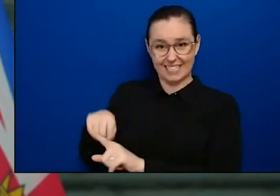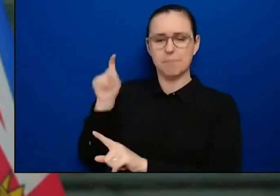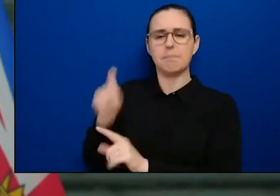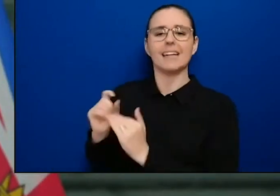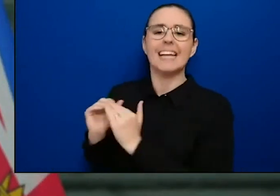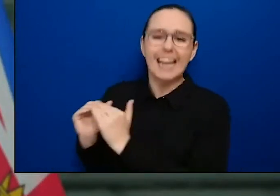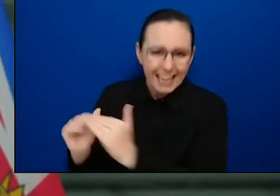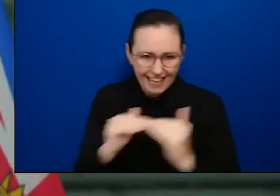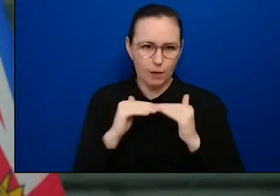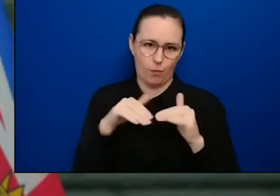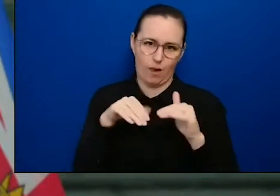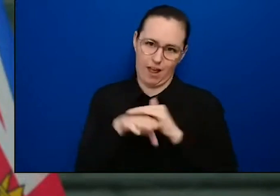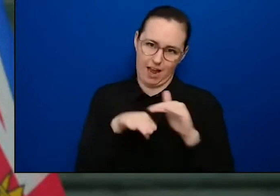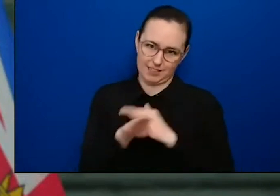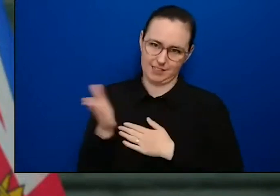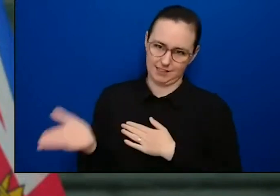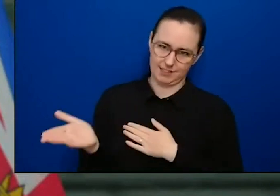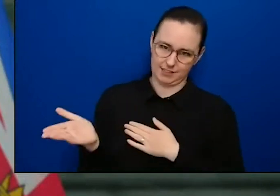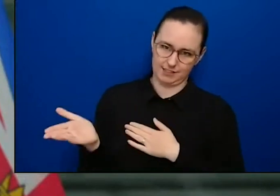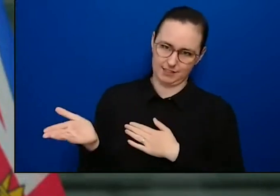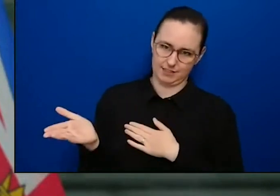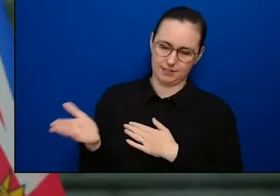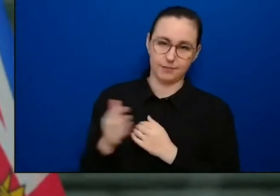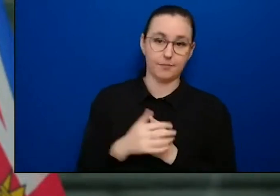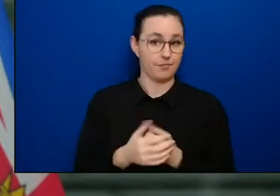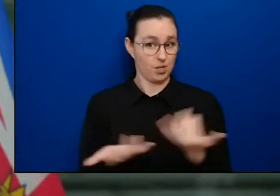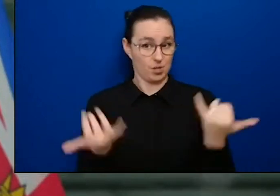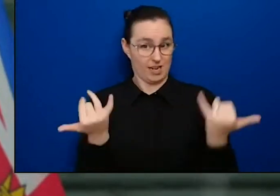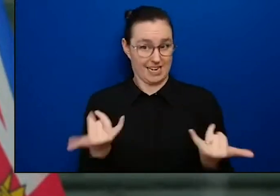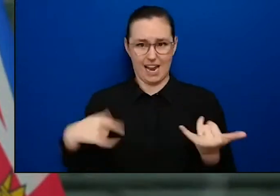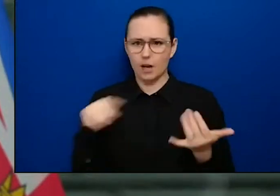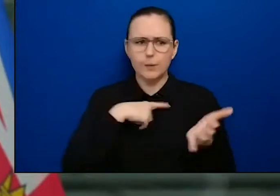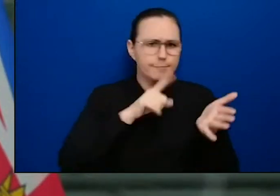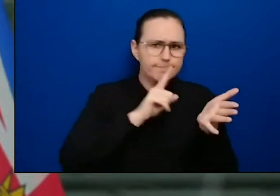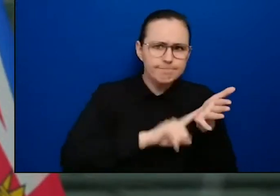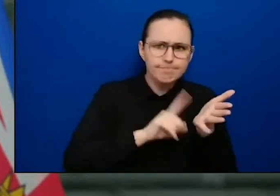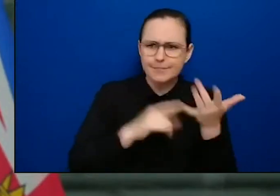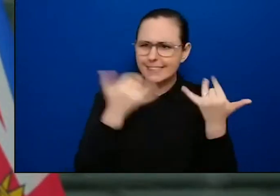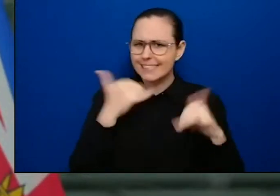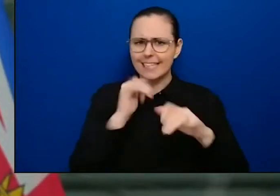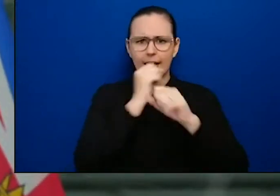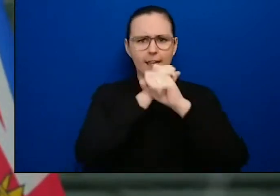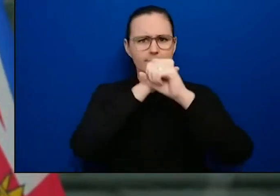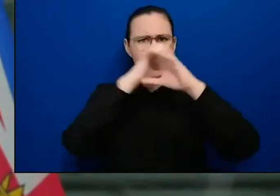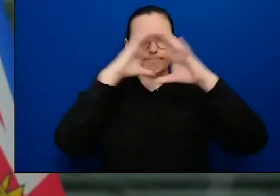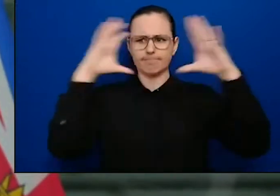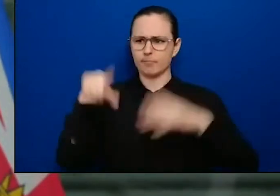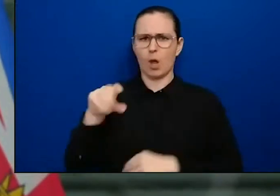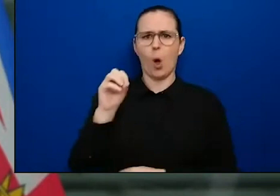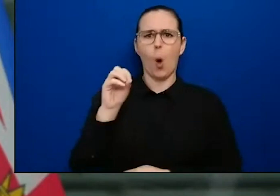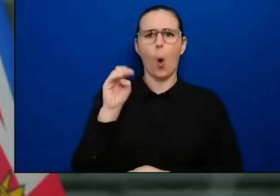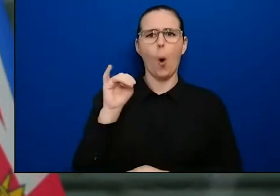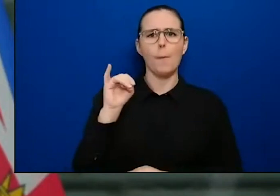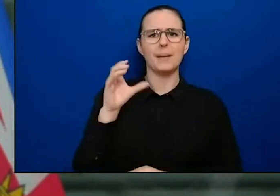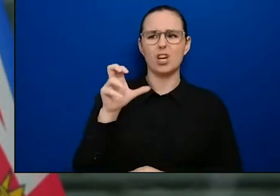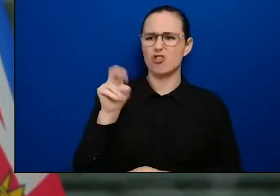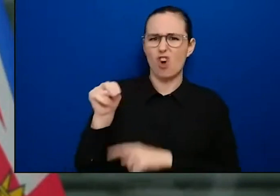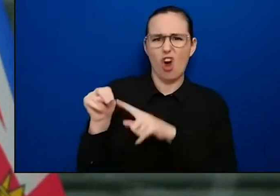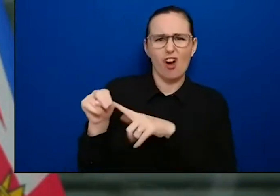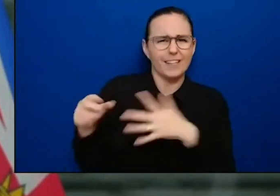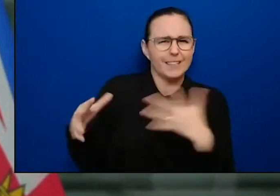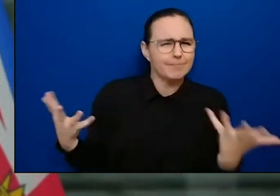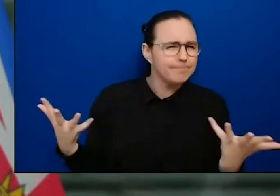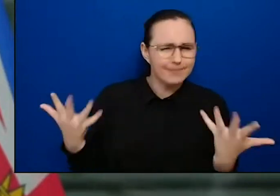for us to get sufficient data to understand. And this will entail careful surveillance, which is one of the things that we're doing